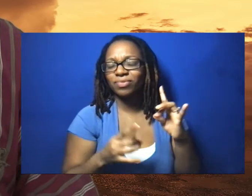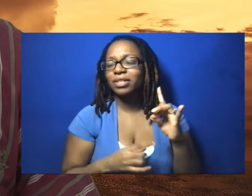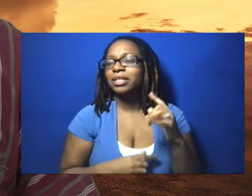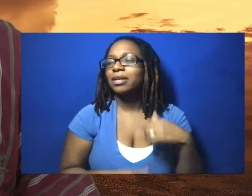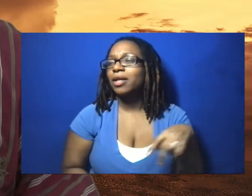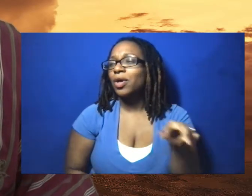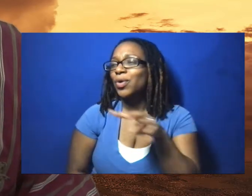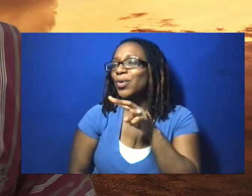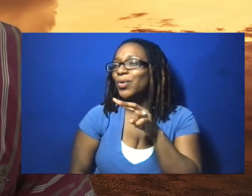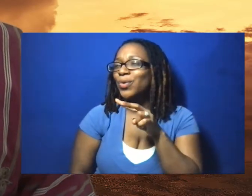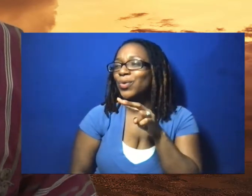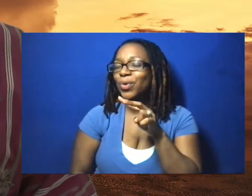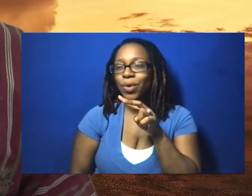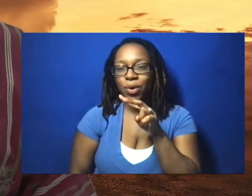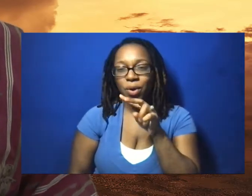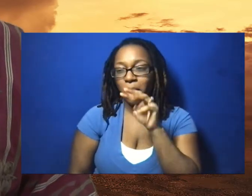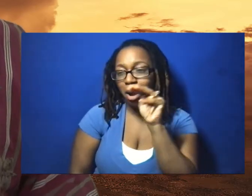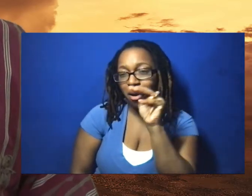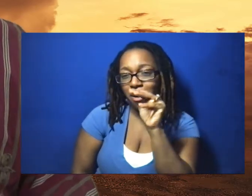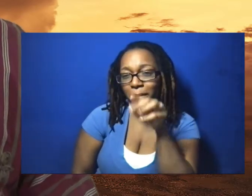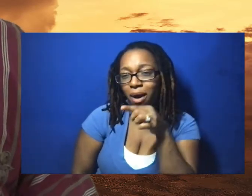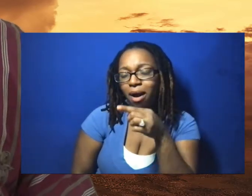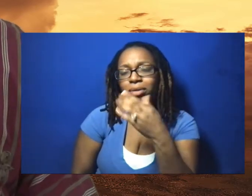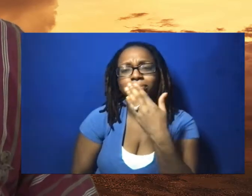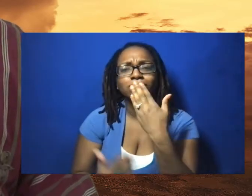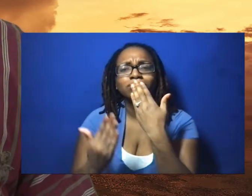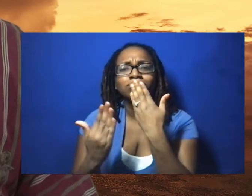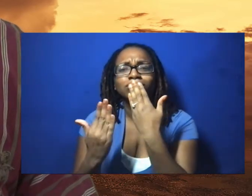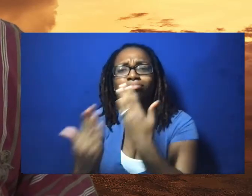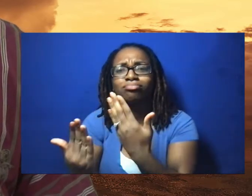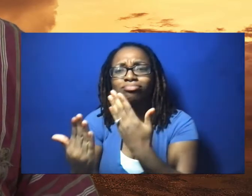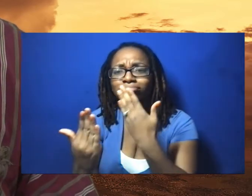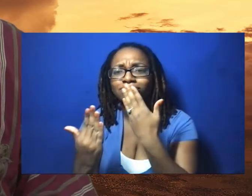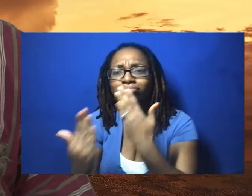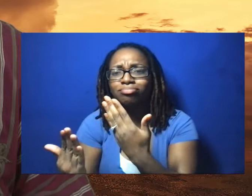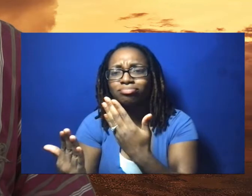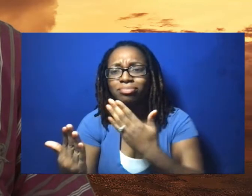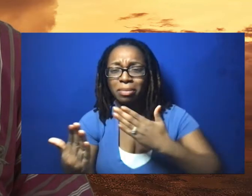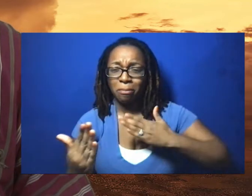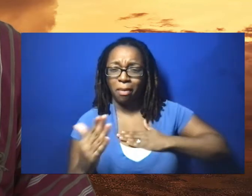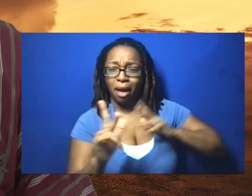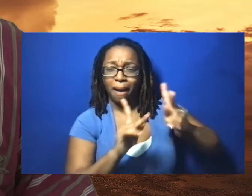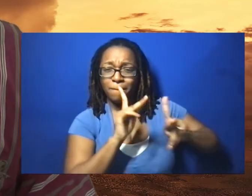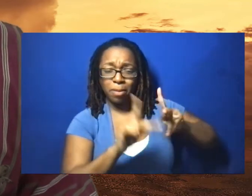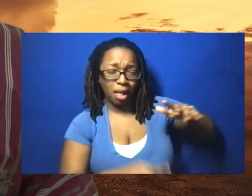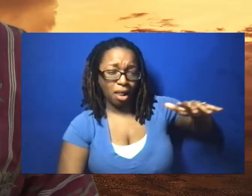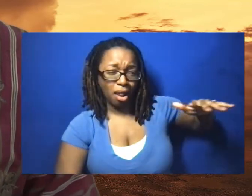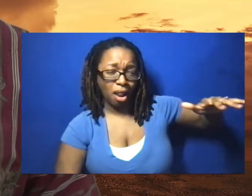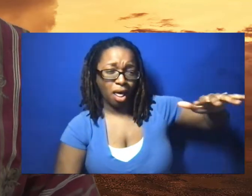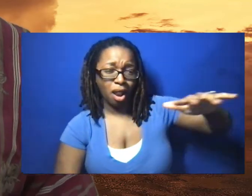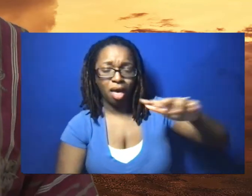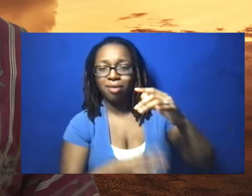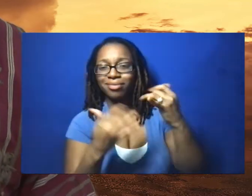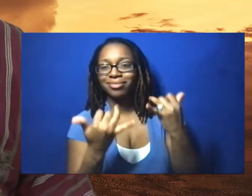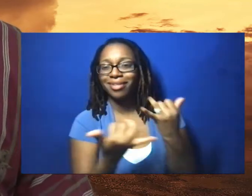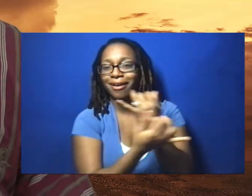I would like to thank him for freeing my people. And she